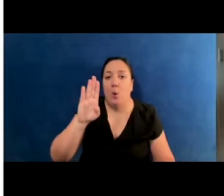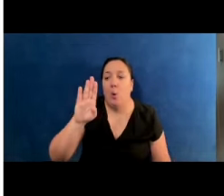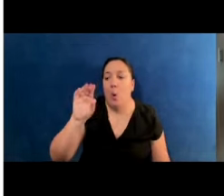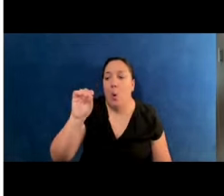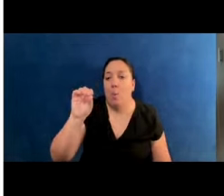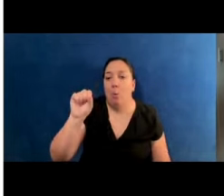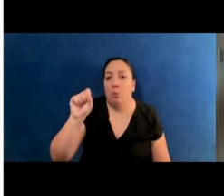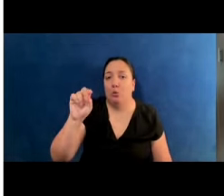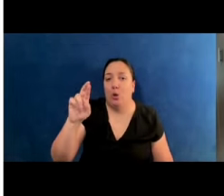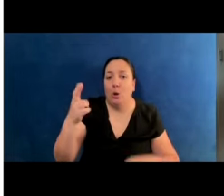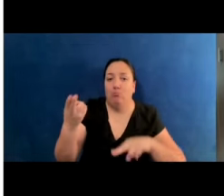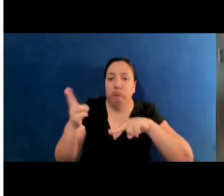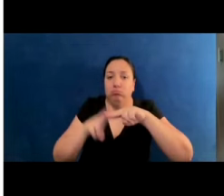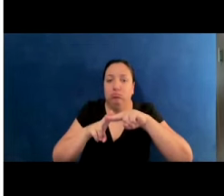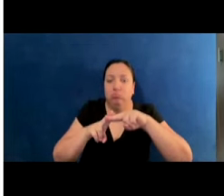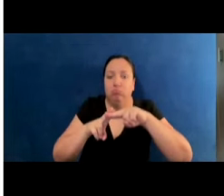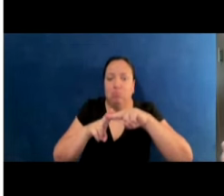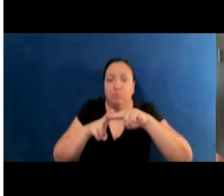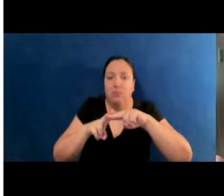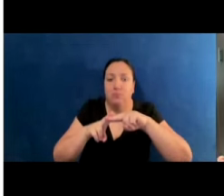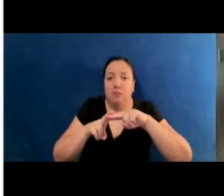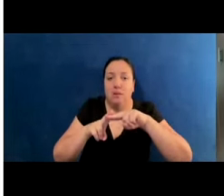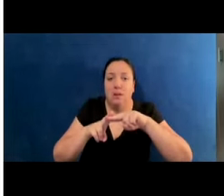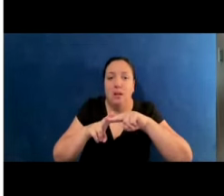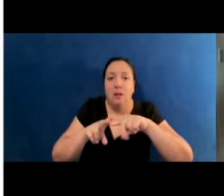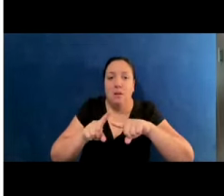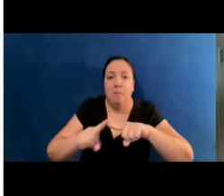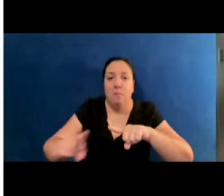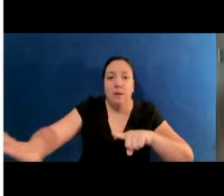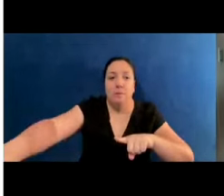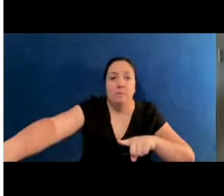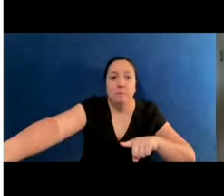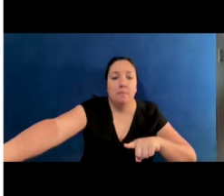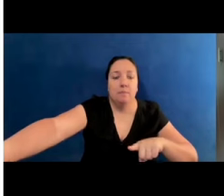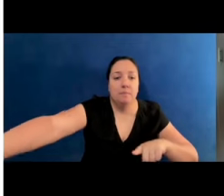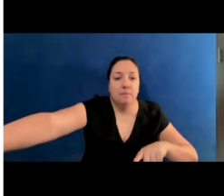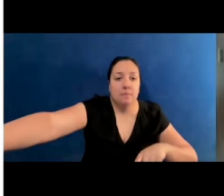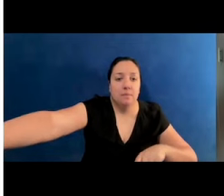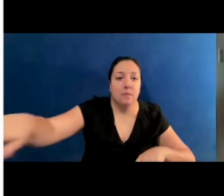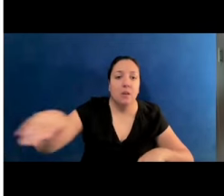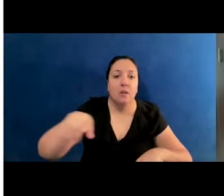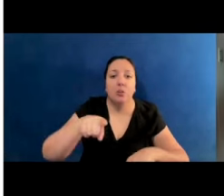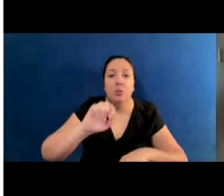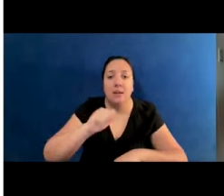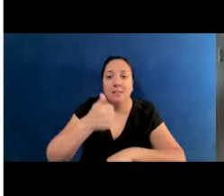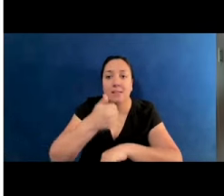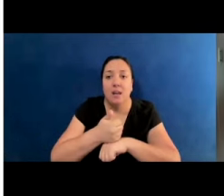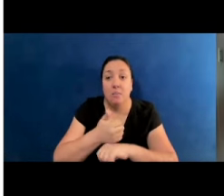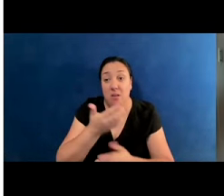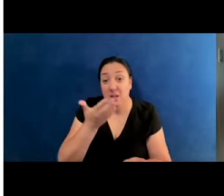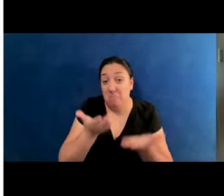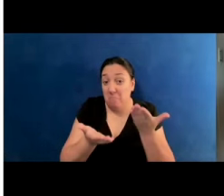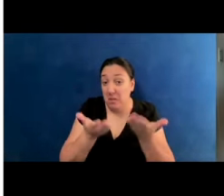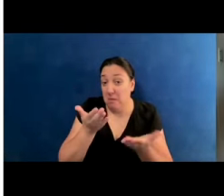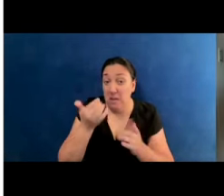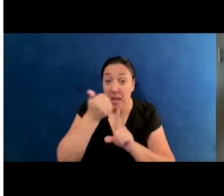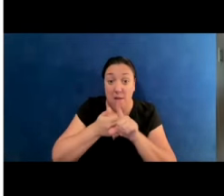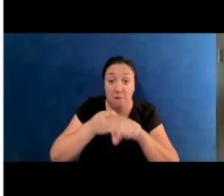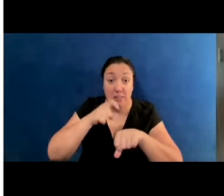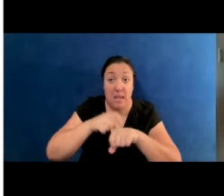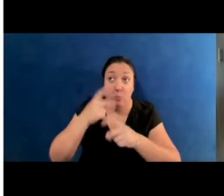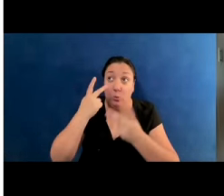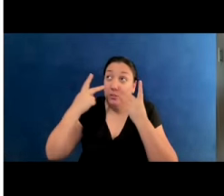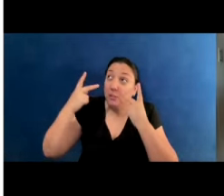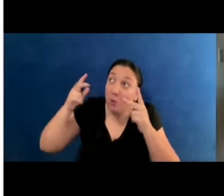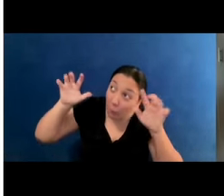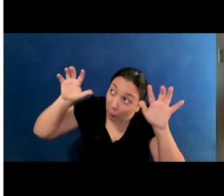you don't have to do this, but if you wanted to, you could do something as fun as setting it up to where maybe every time it rains